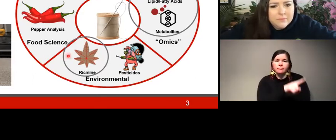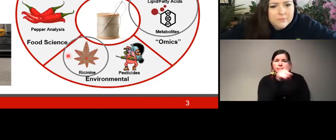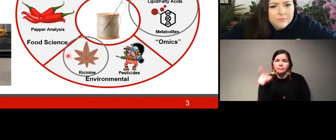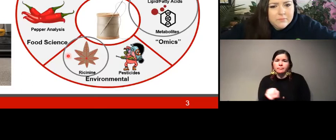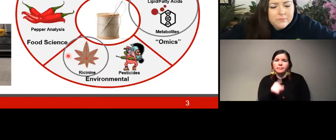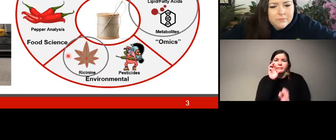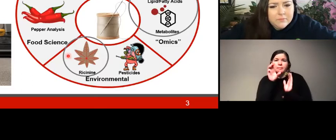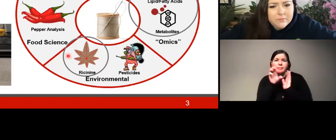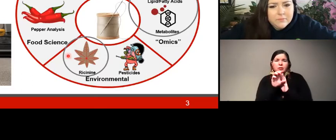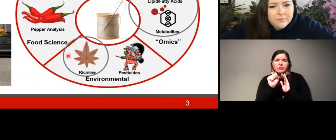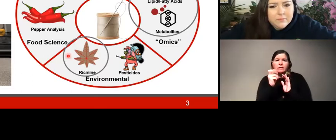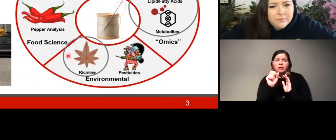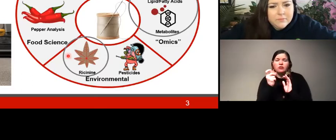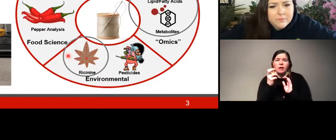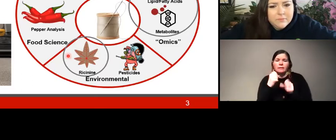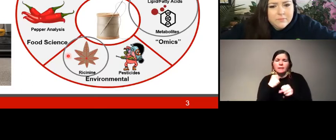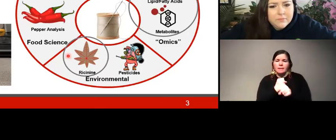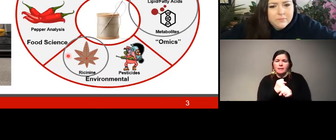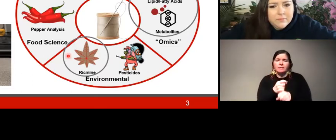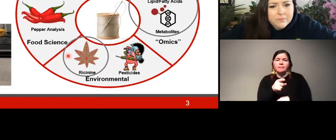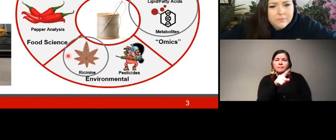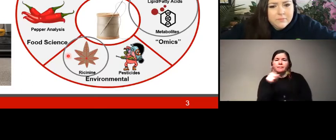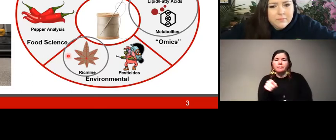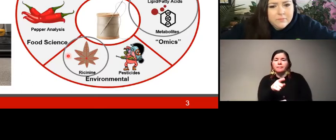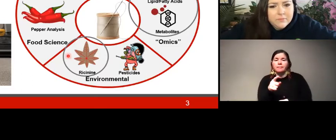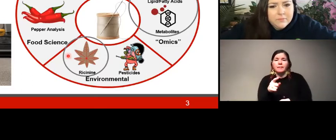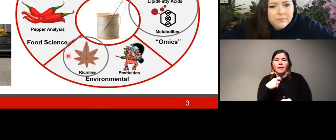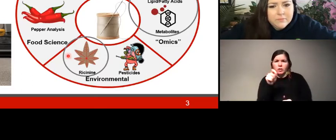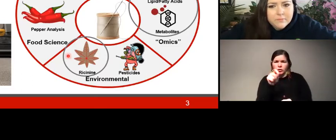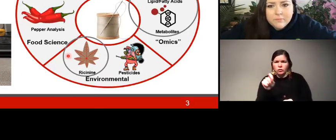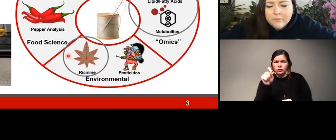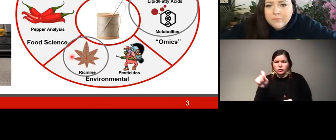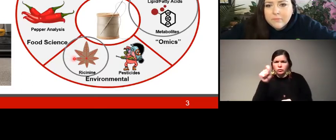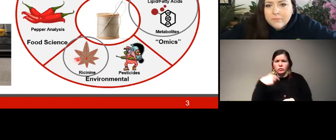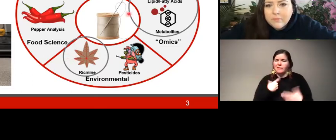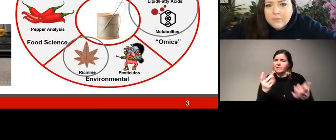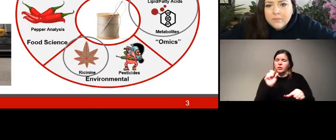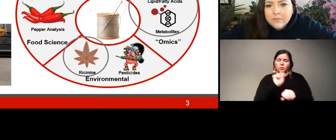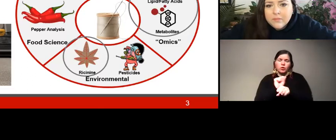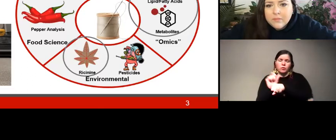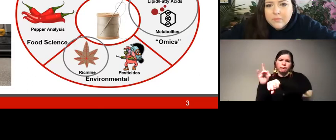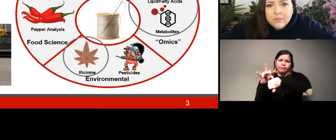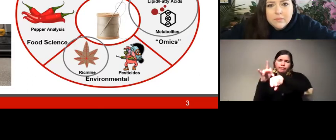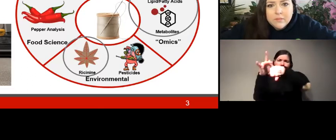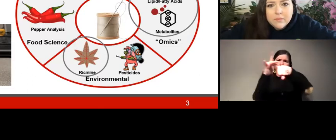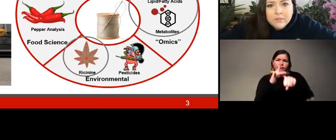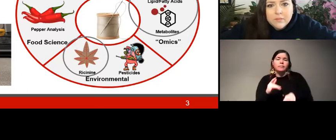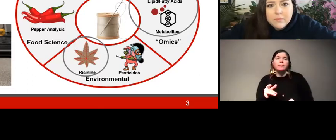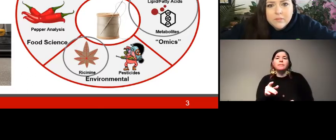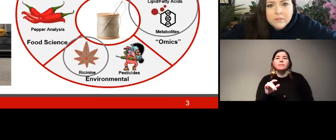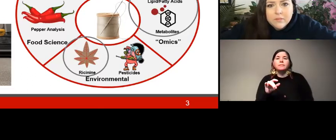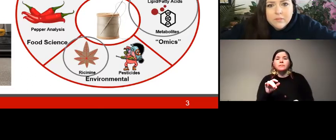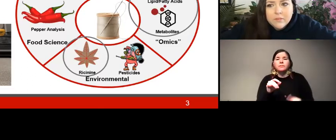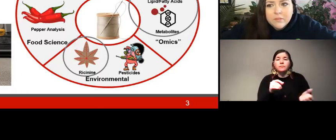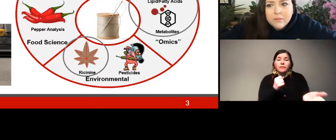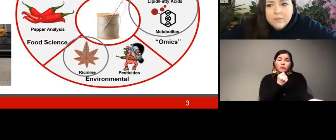Dr. Sierra Jackson made for us is the things I have circled are all of the things that I have worked on in graduate school. I've looked at drugs. So like if